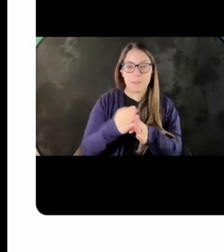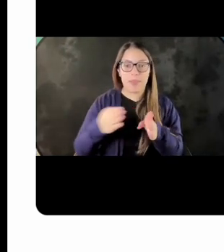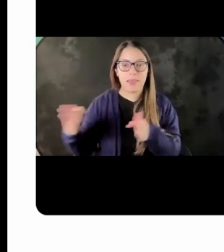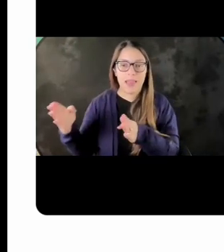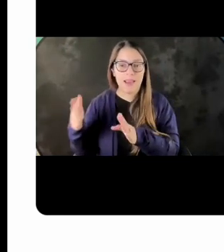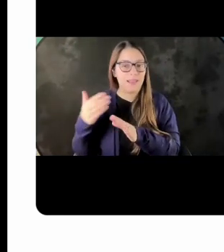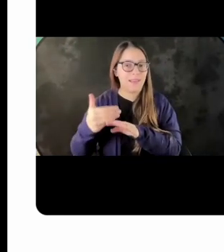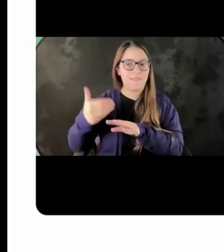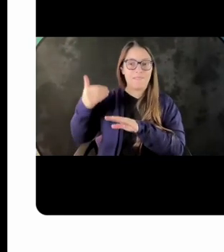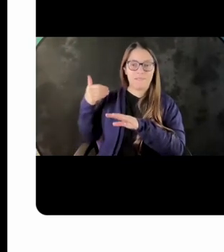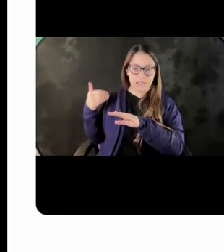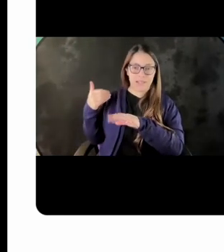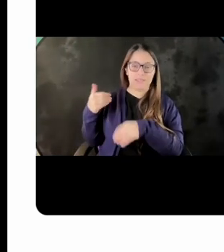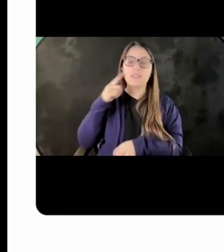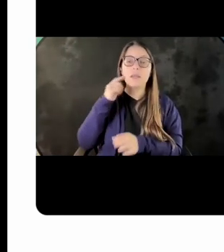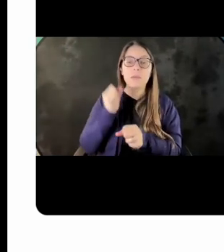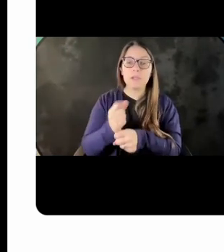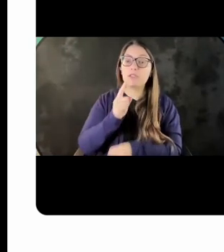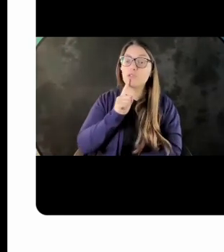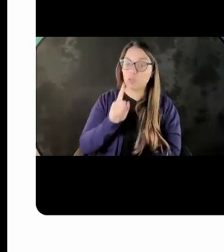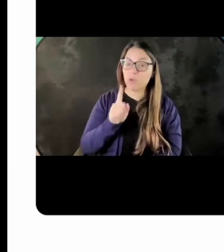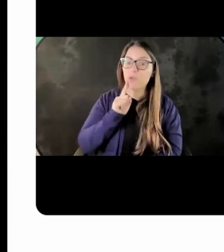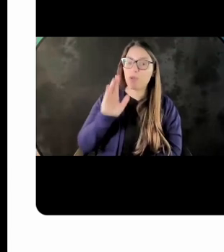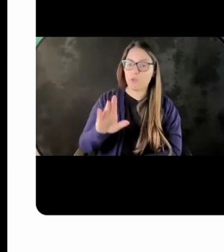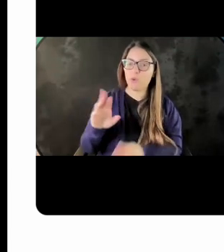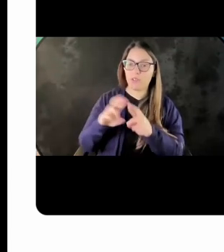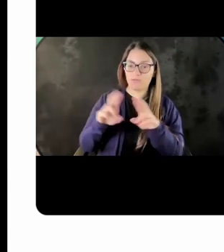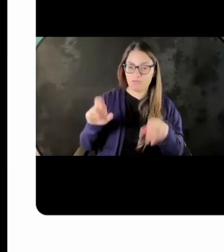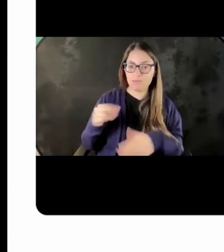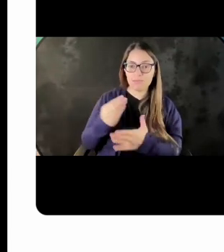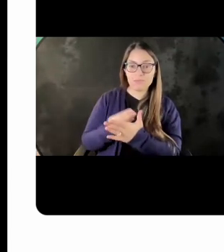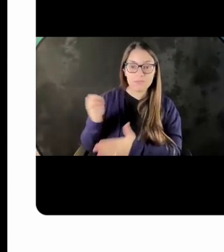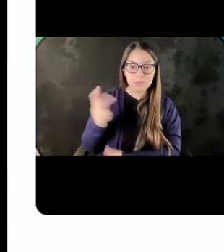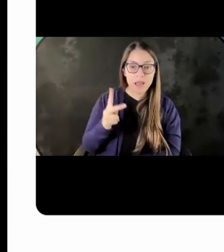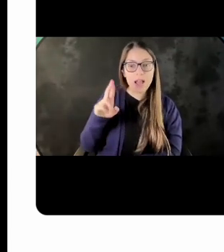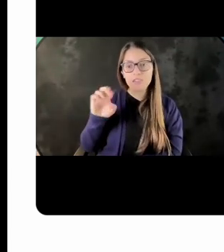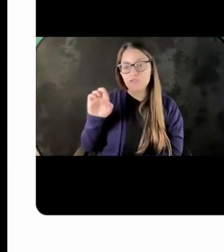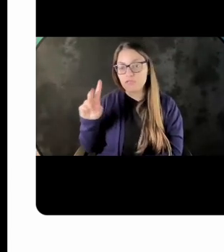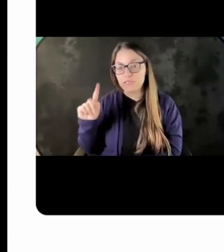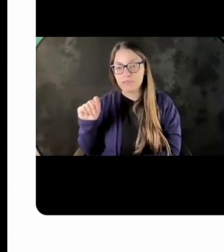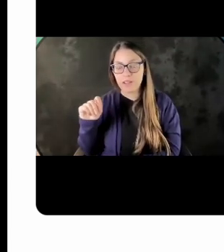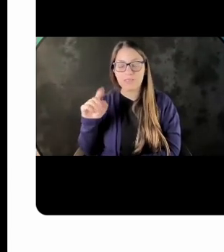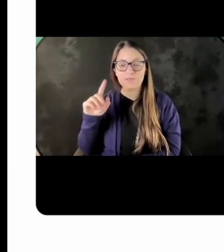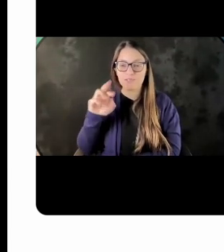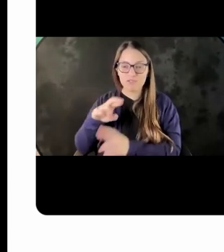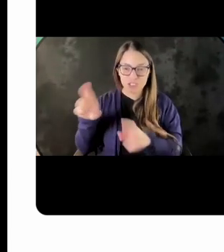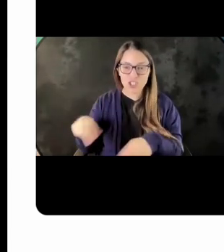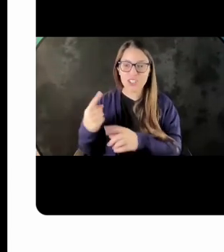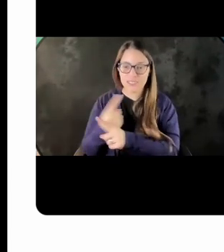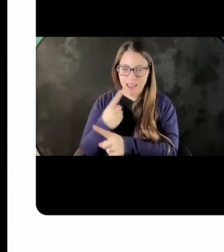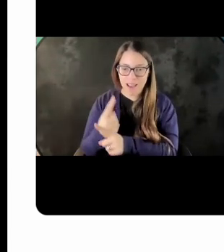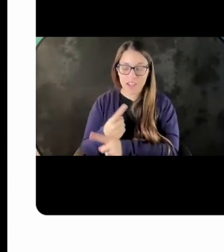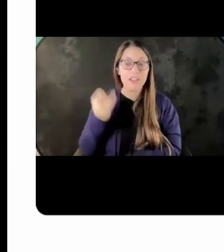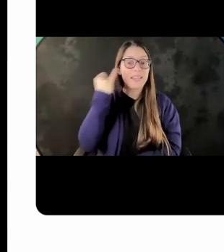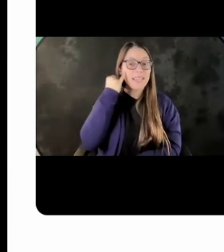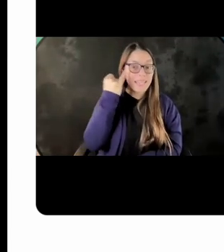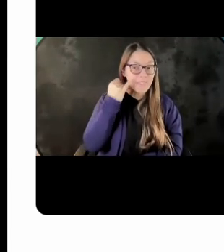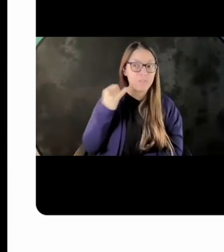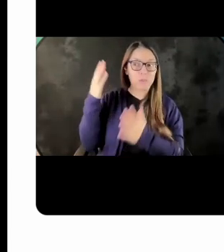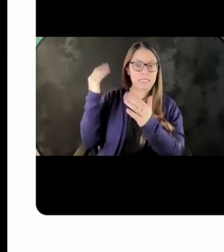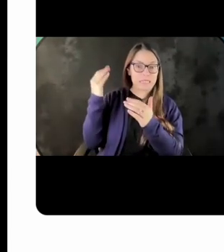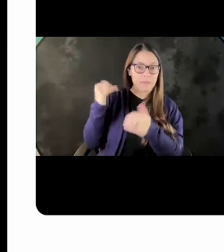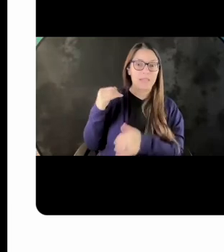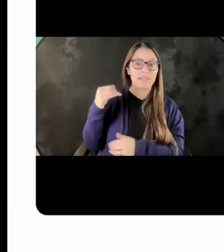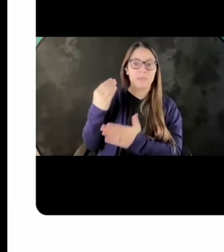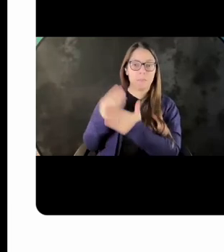is accurate and not delayed, particularly if you're anticipating a refund that you do plan to save in the ABLE